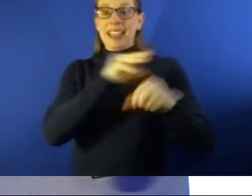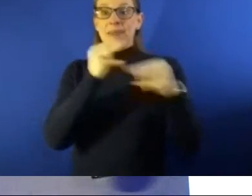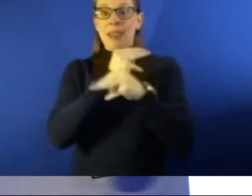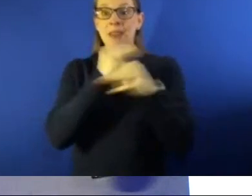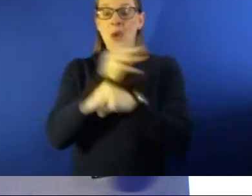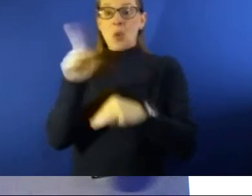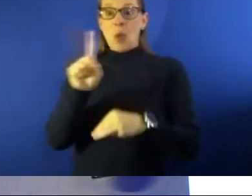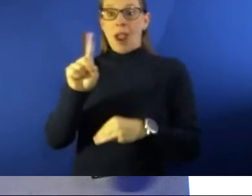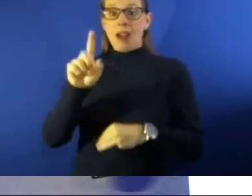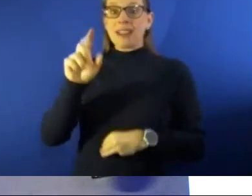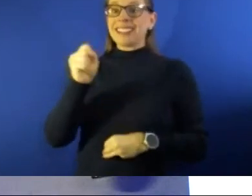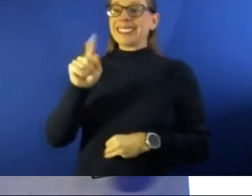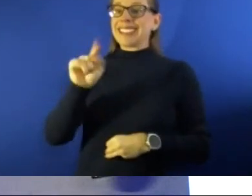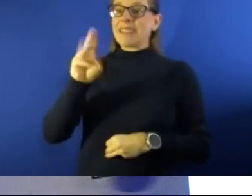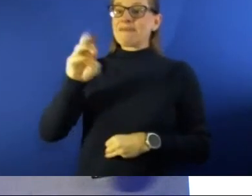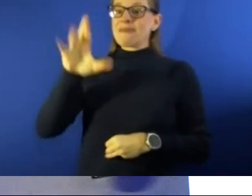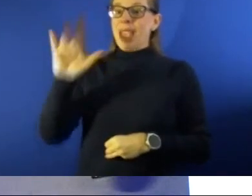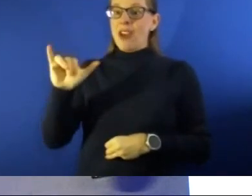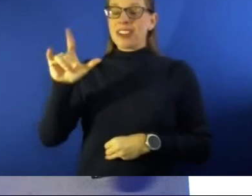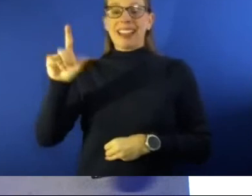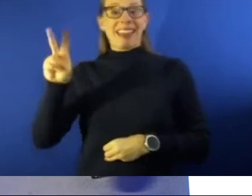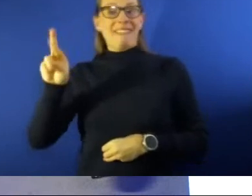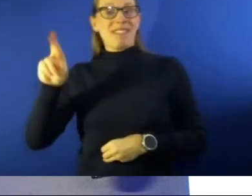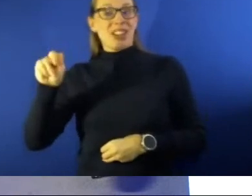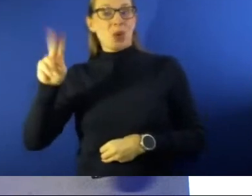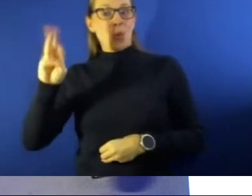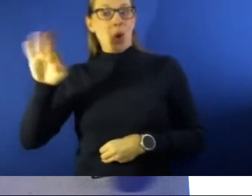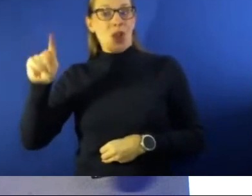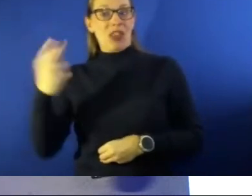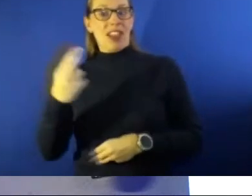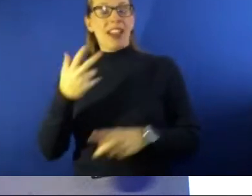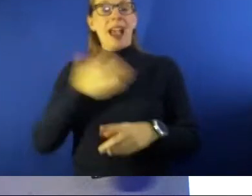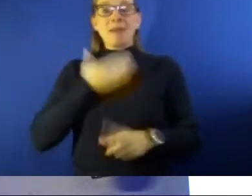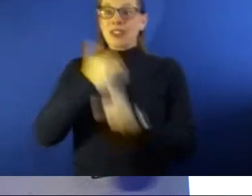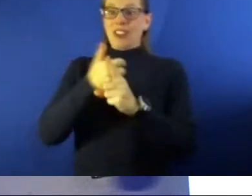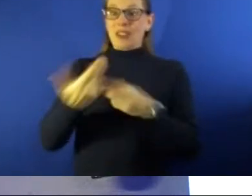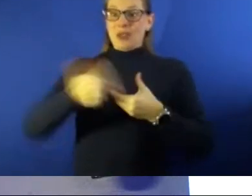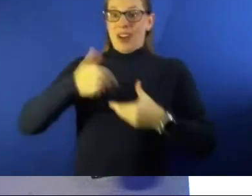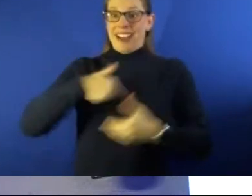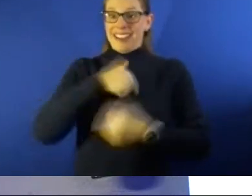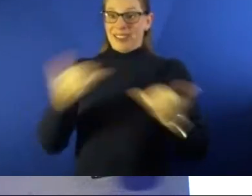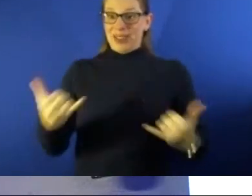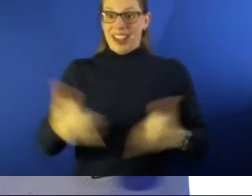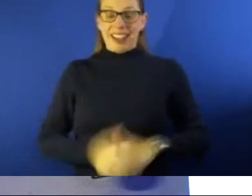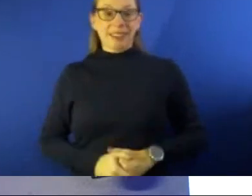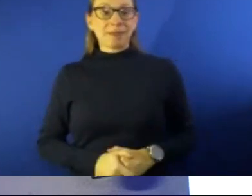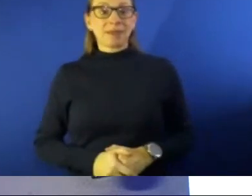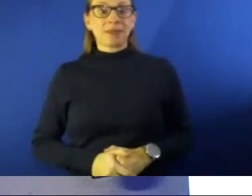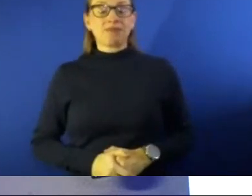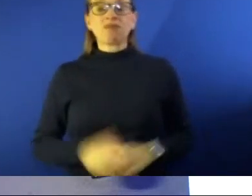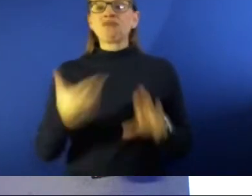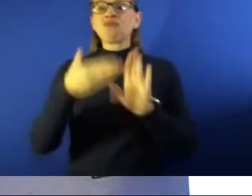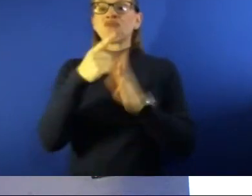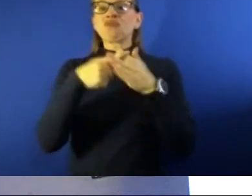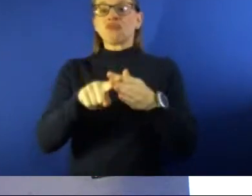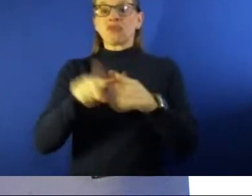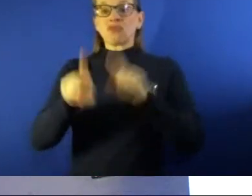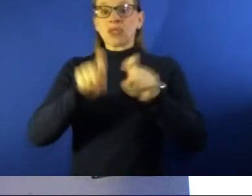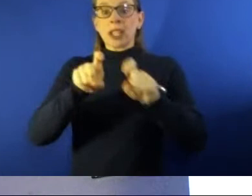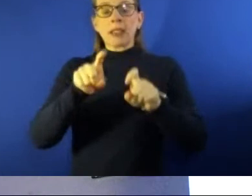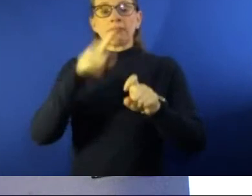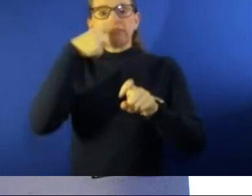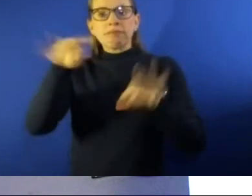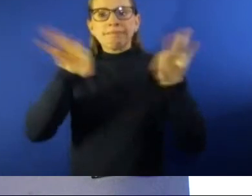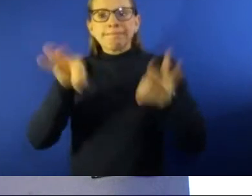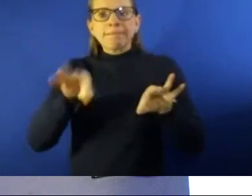Leavenworth, and we are so glad that you are joining us today. First of all, I want to talk, before we get started with some of the questions I have, but tell everyone a little bit about your blog